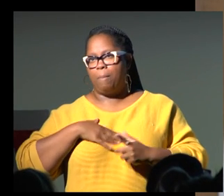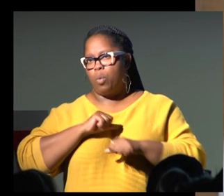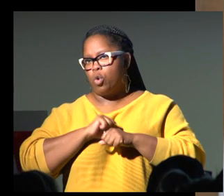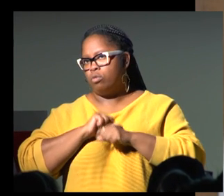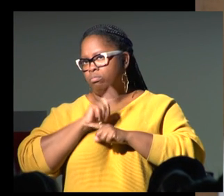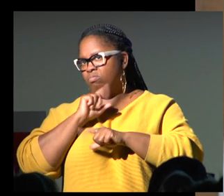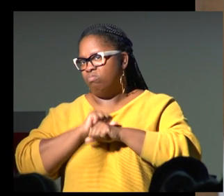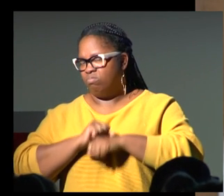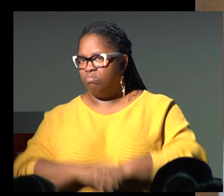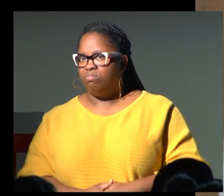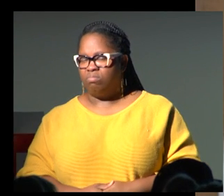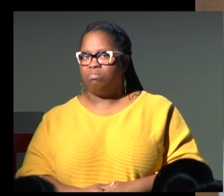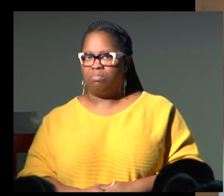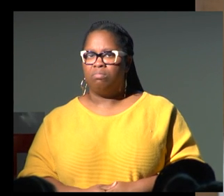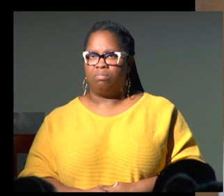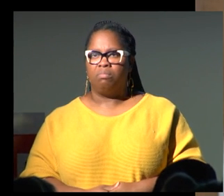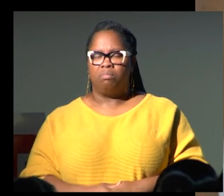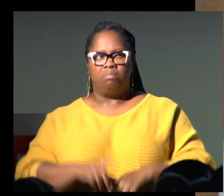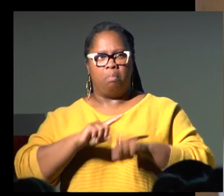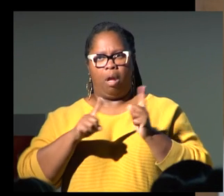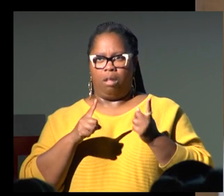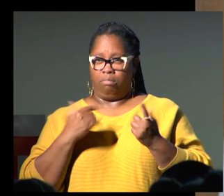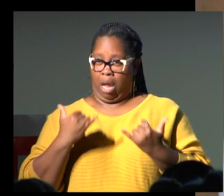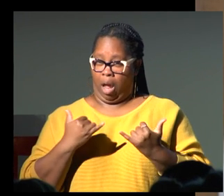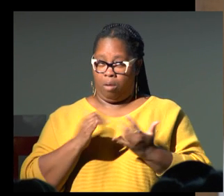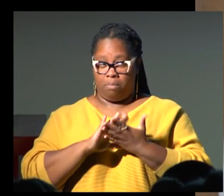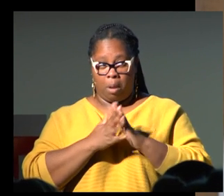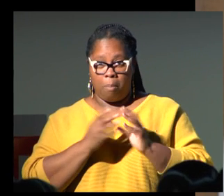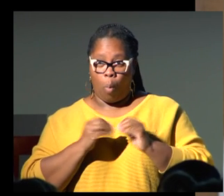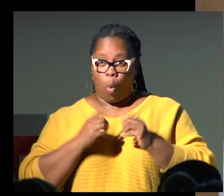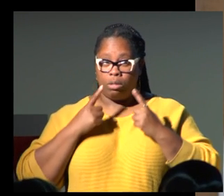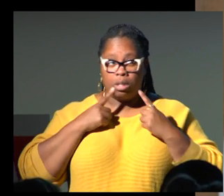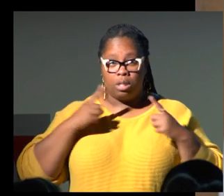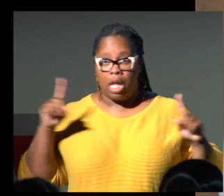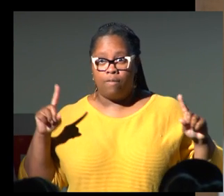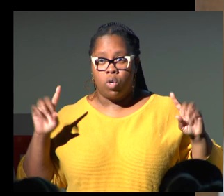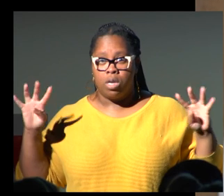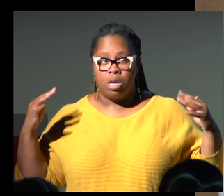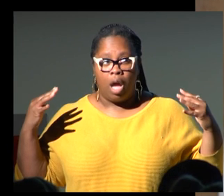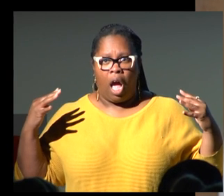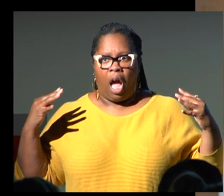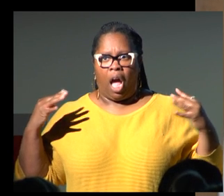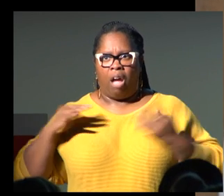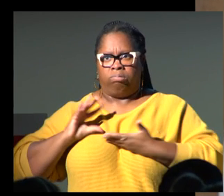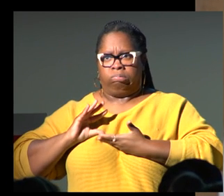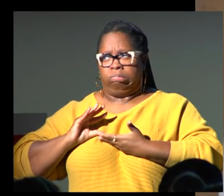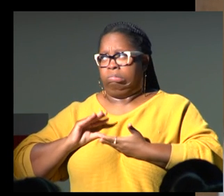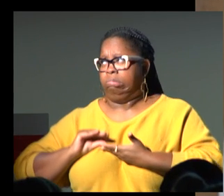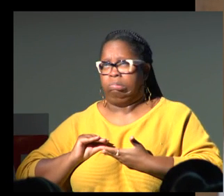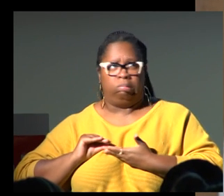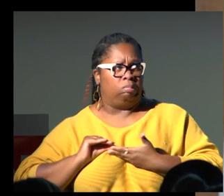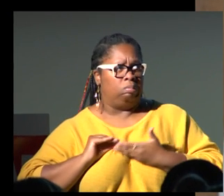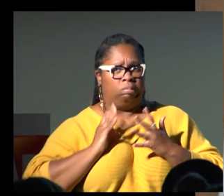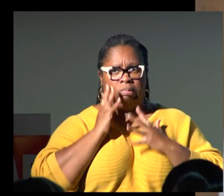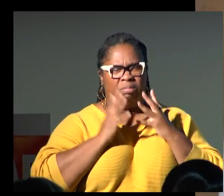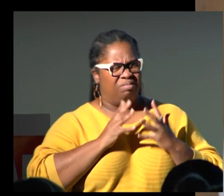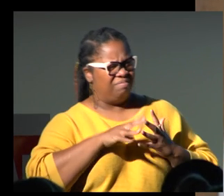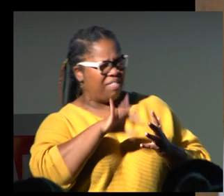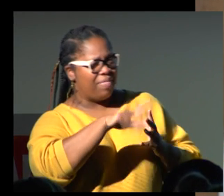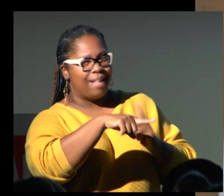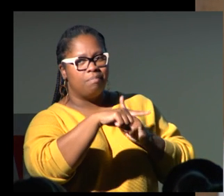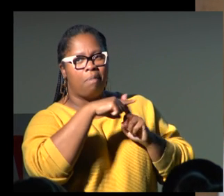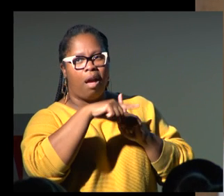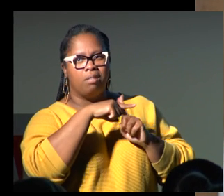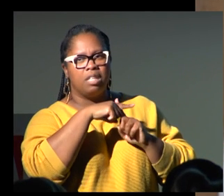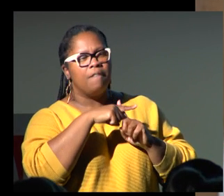with my growing success, I've become even more insecure about my practice. But that's a positive, because what it